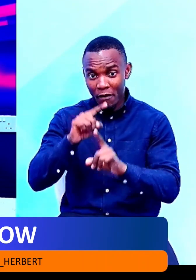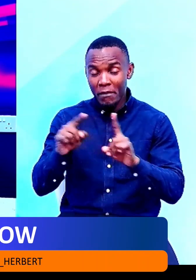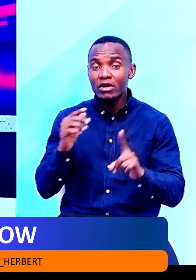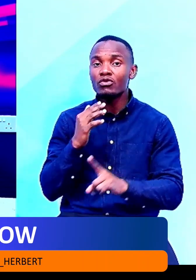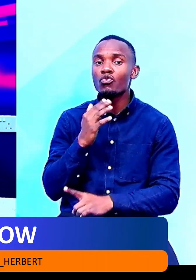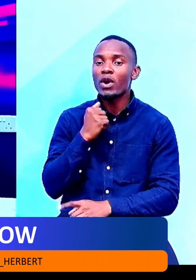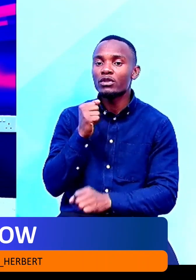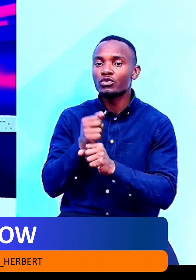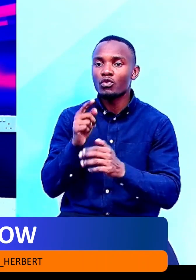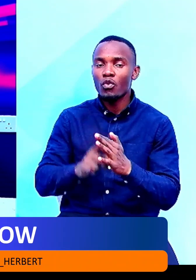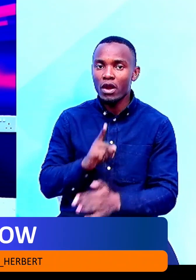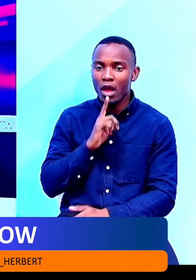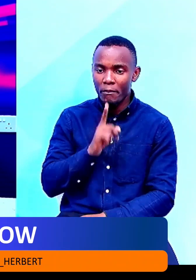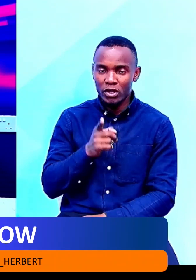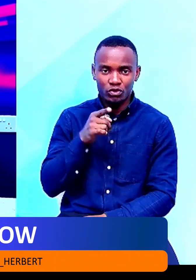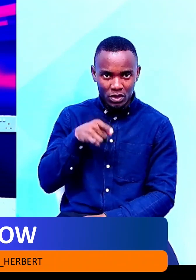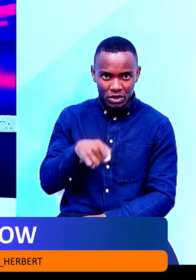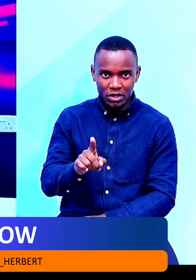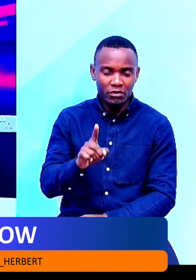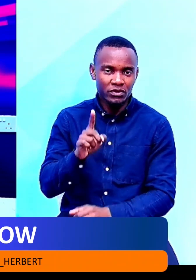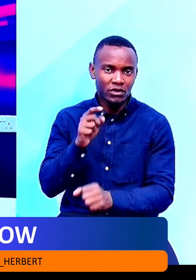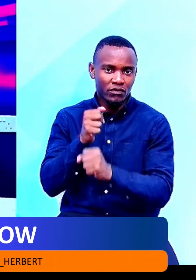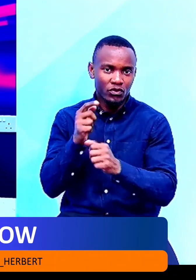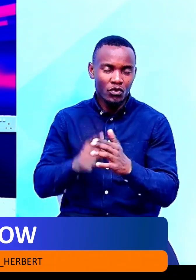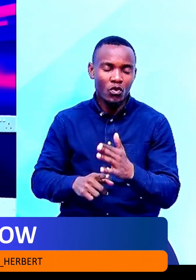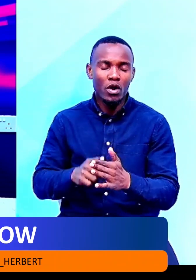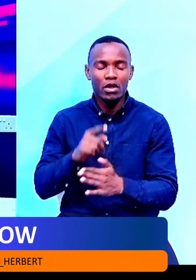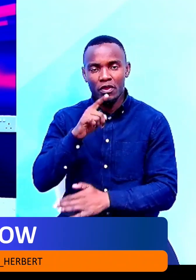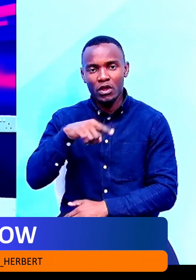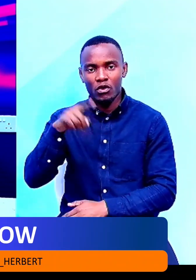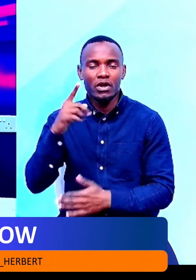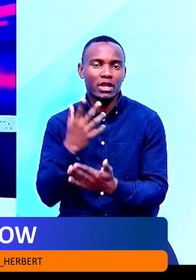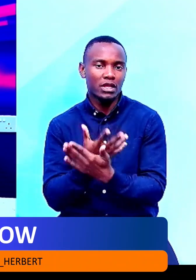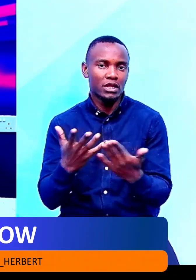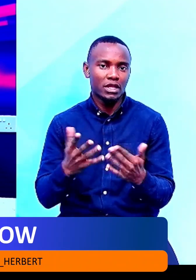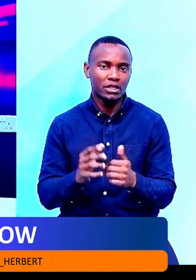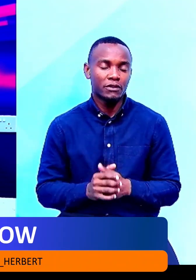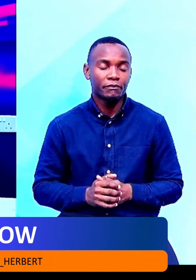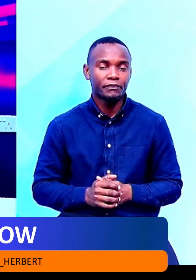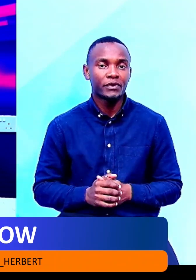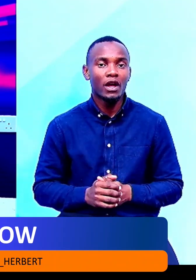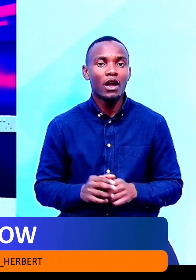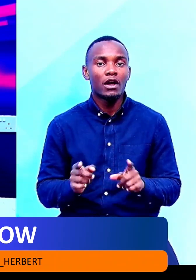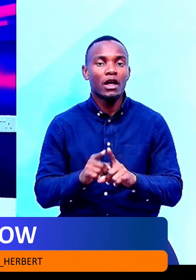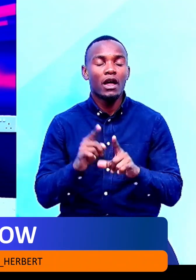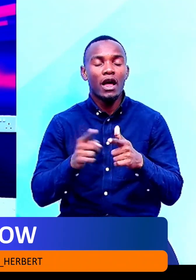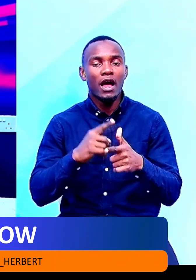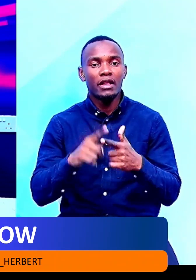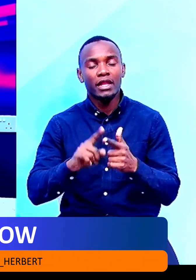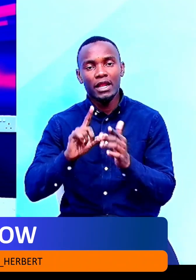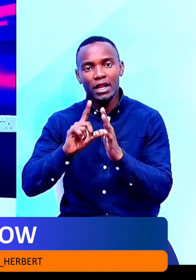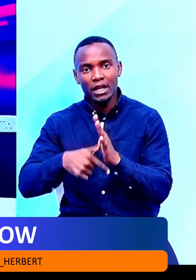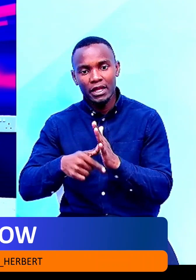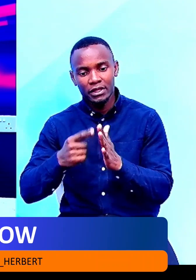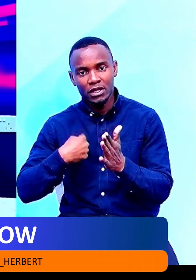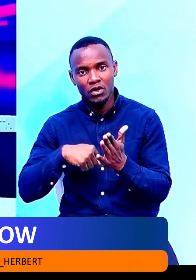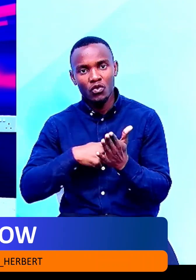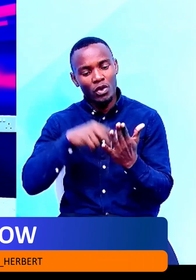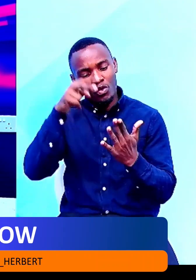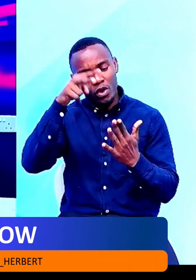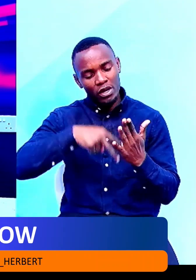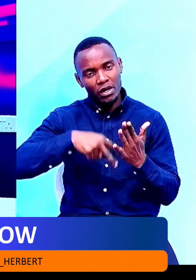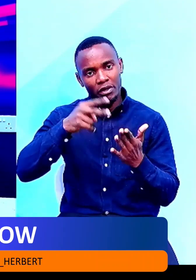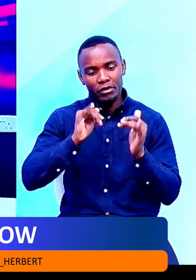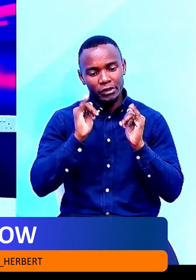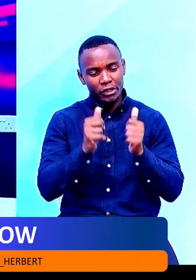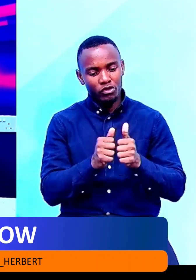check, and among other stories that are making headlines in the country this morning. Of course, we shall go through the dailies, getting to understand what is in the